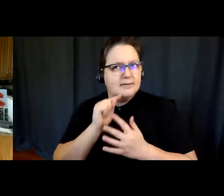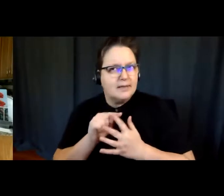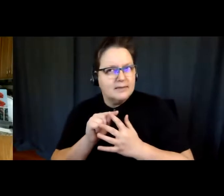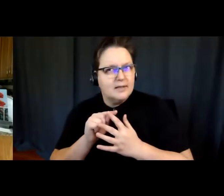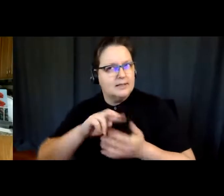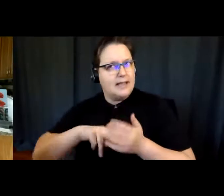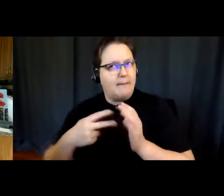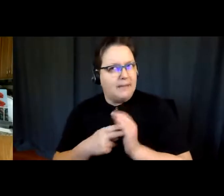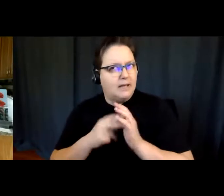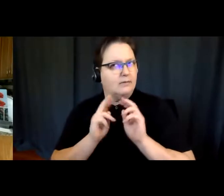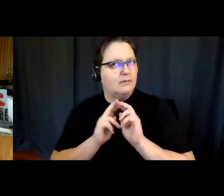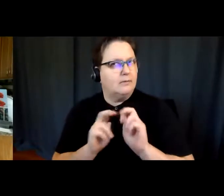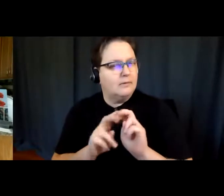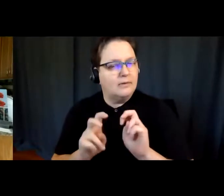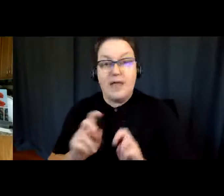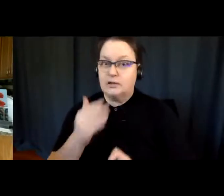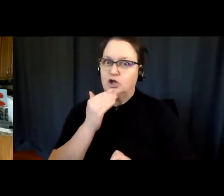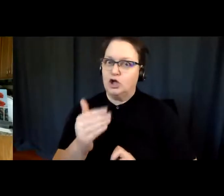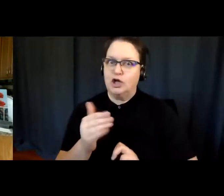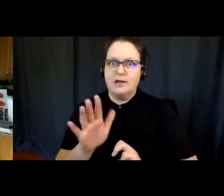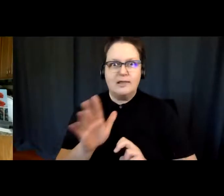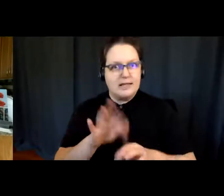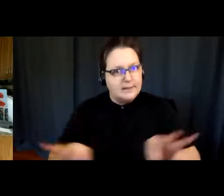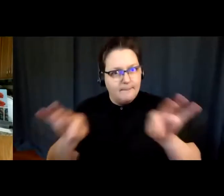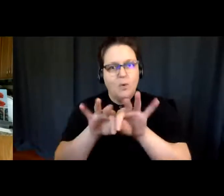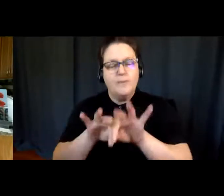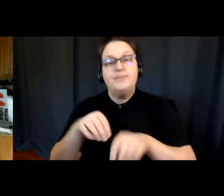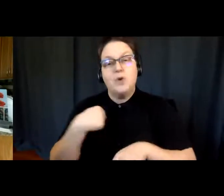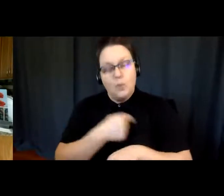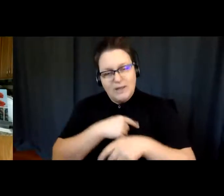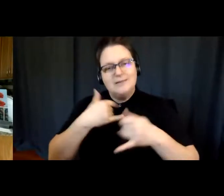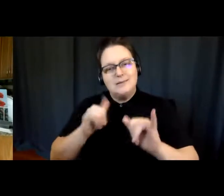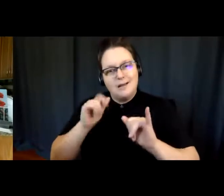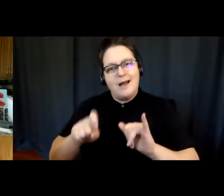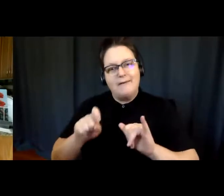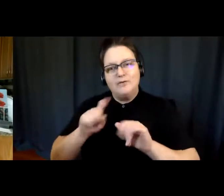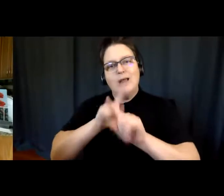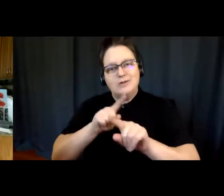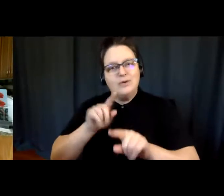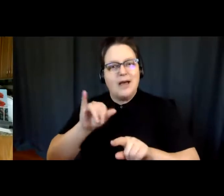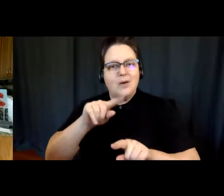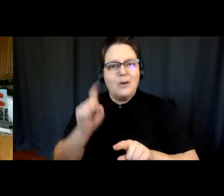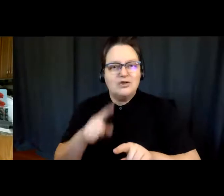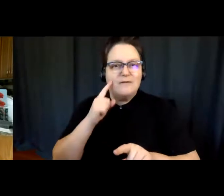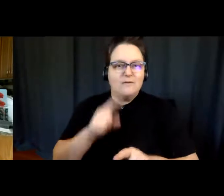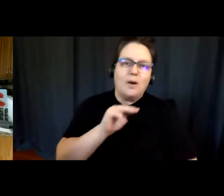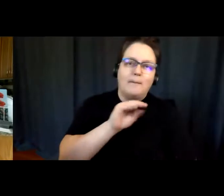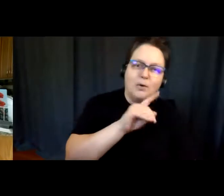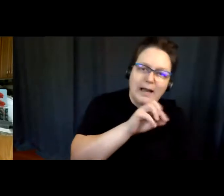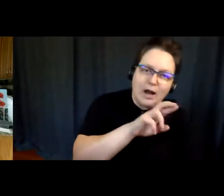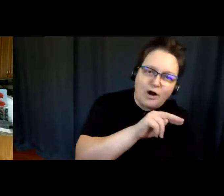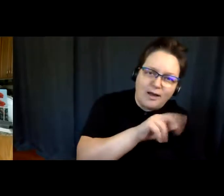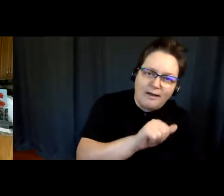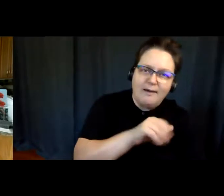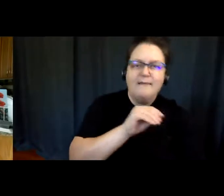That's really important. So we're gonna have to answer this question for each company's vaccine individually.